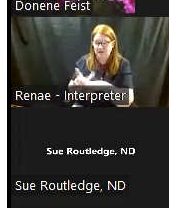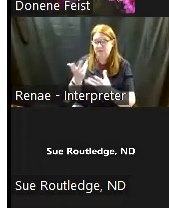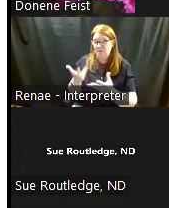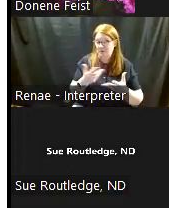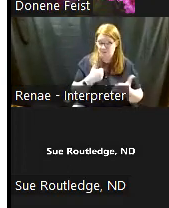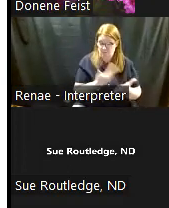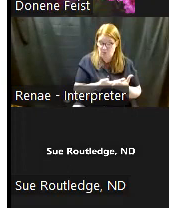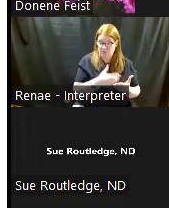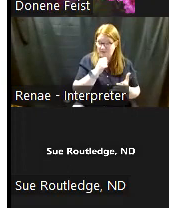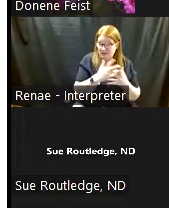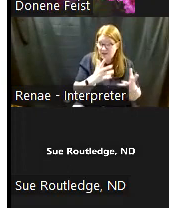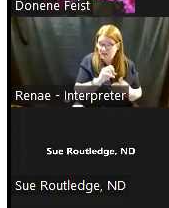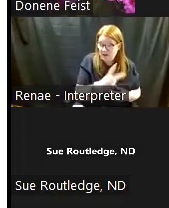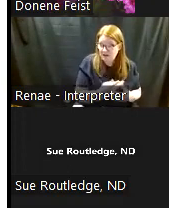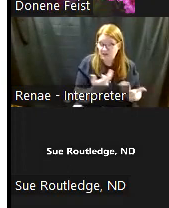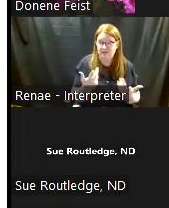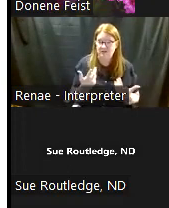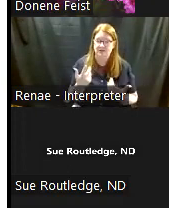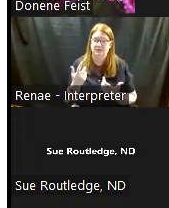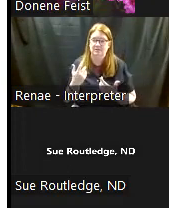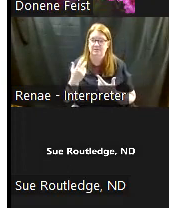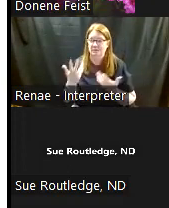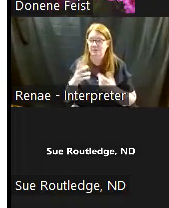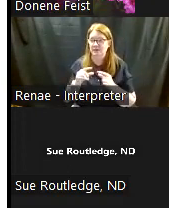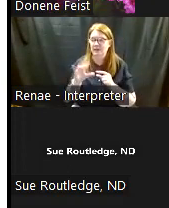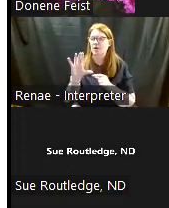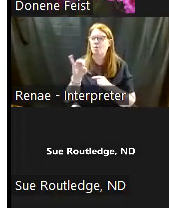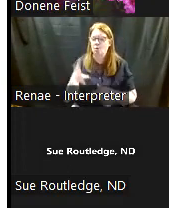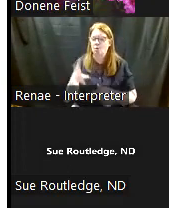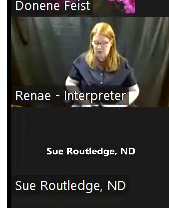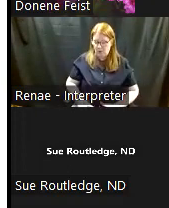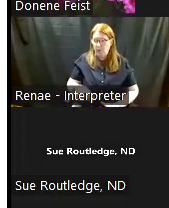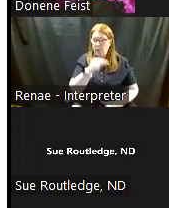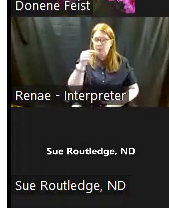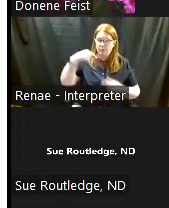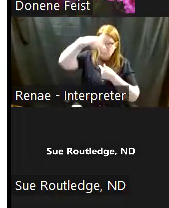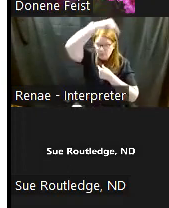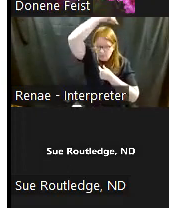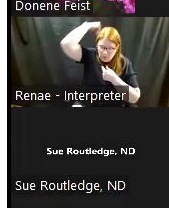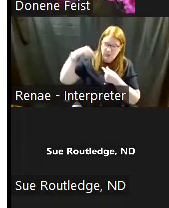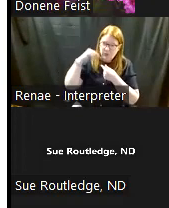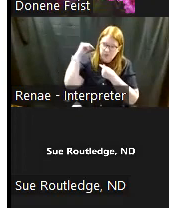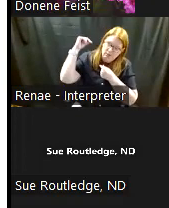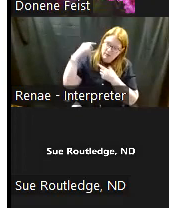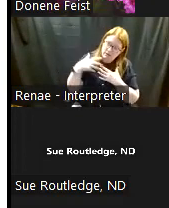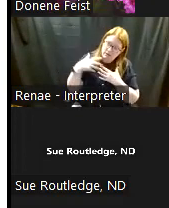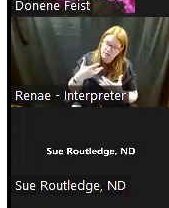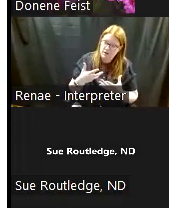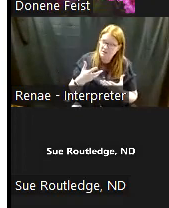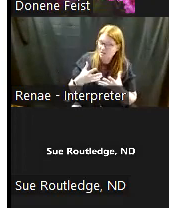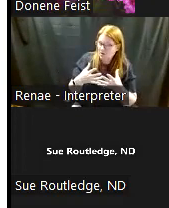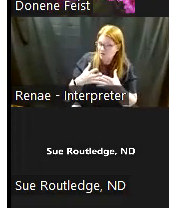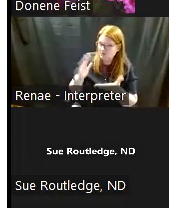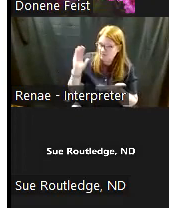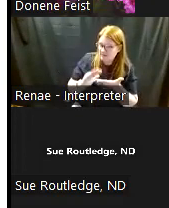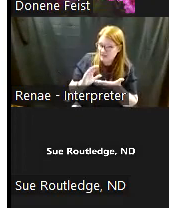Maybe we had nuchal cord, and the umbilical cord was wrapped around the neck or something. Lots of different reasons. So we try to get through and try to